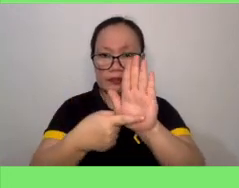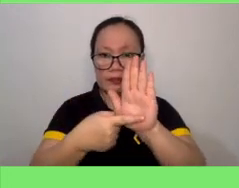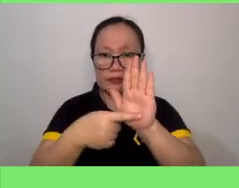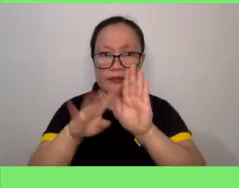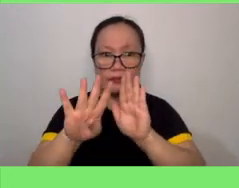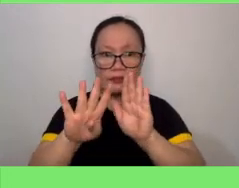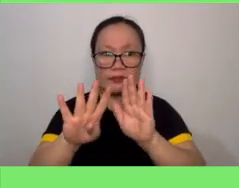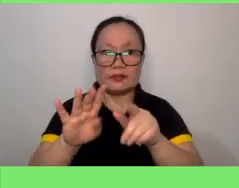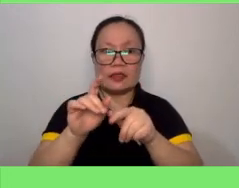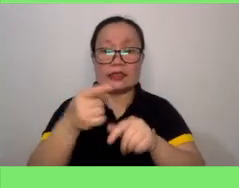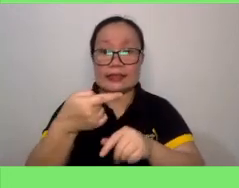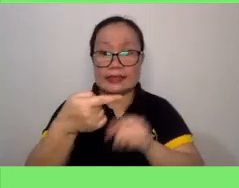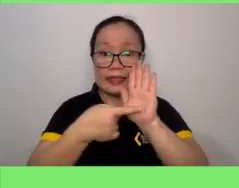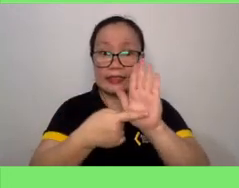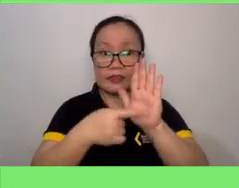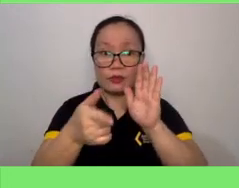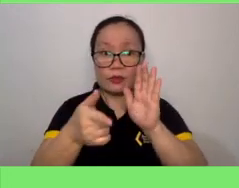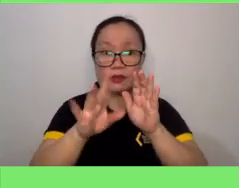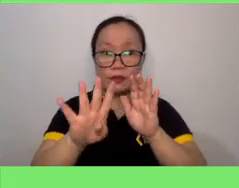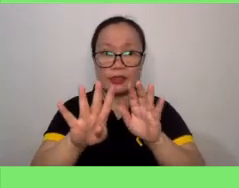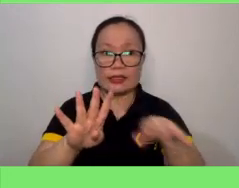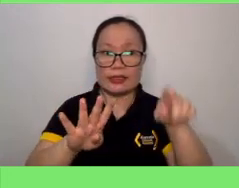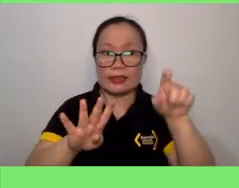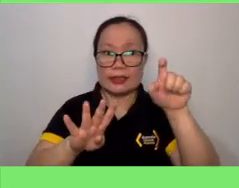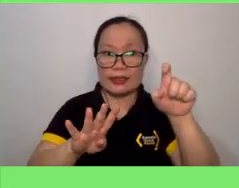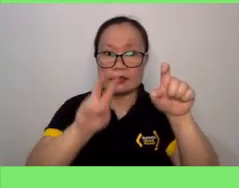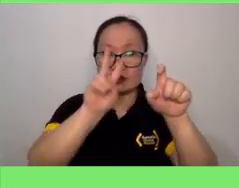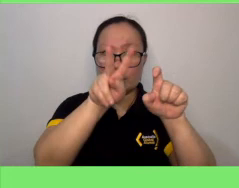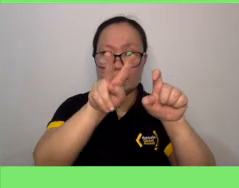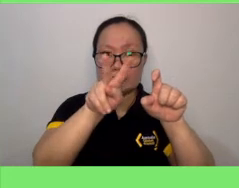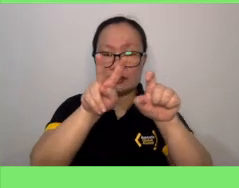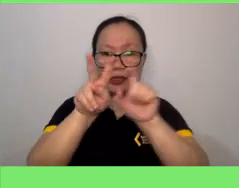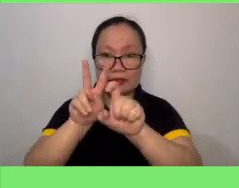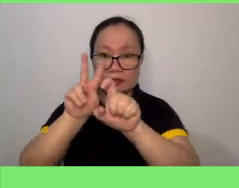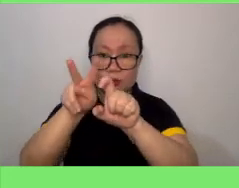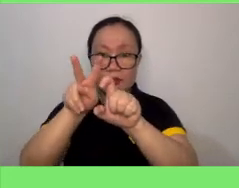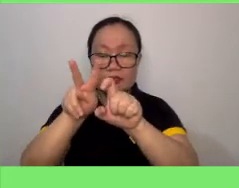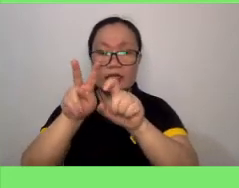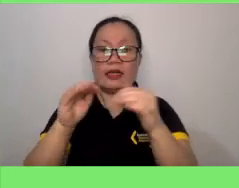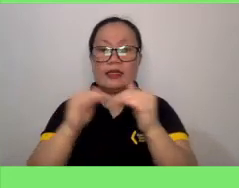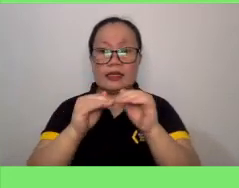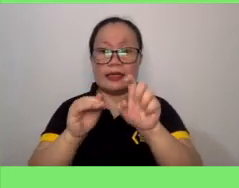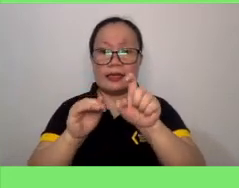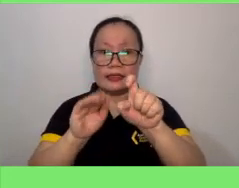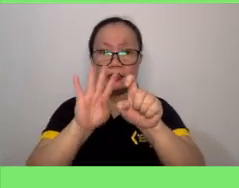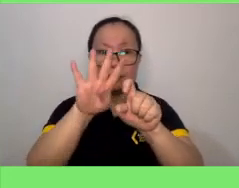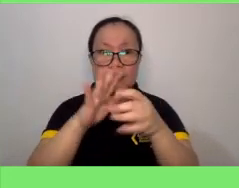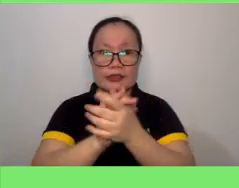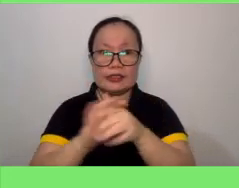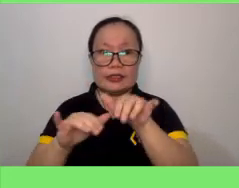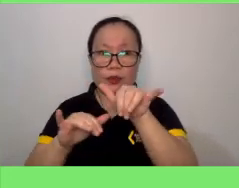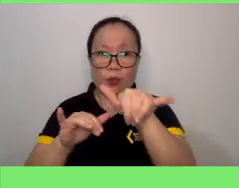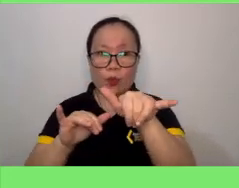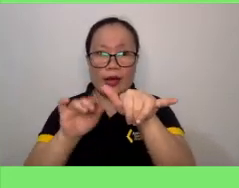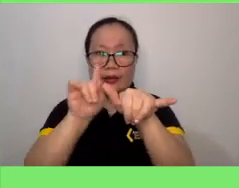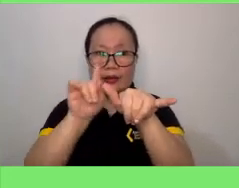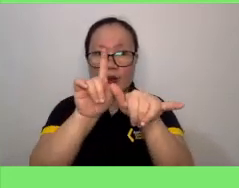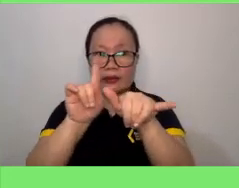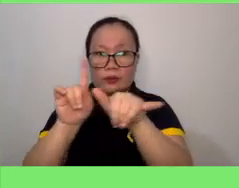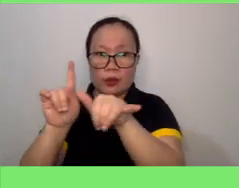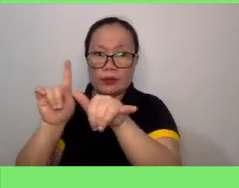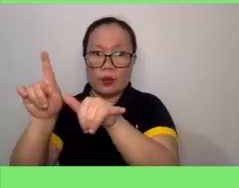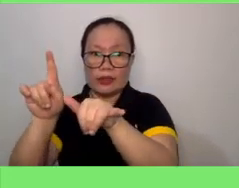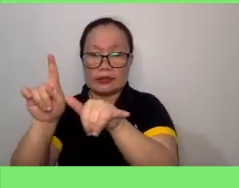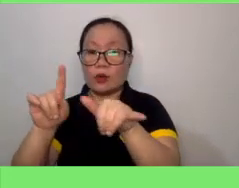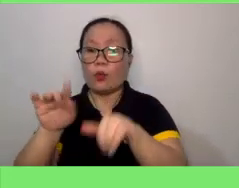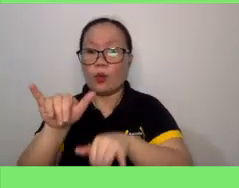then this is 1, 1, so that's why it's squared. Okay, proceed tayo sa last term. 6x squared y